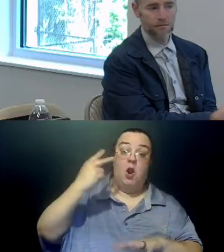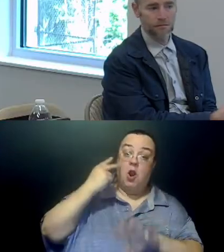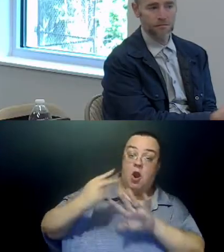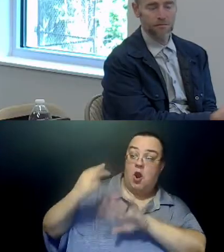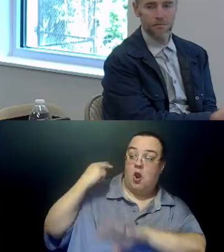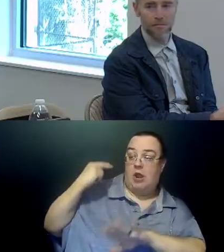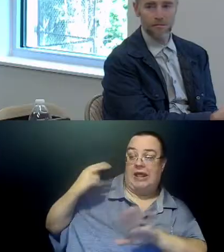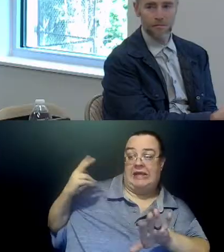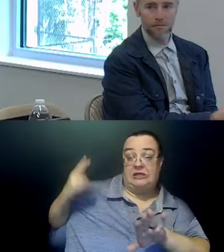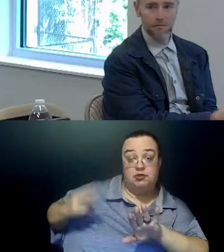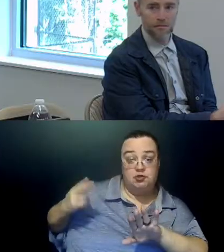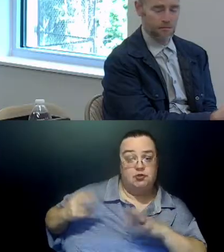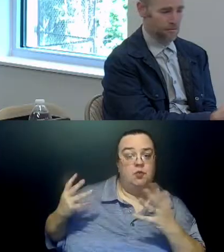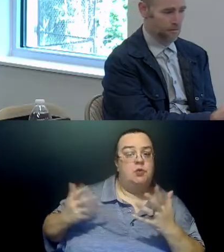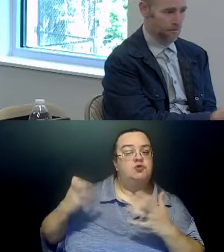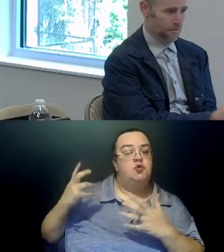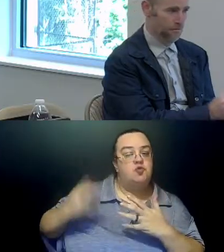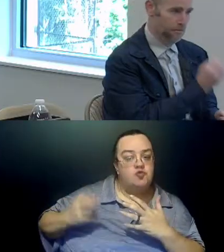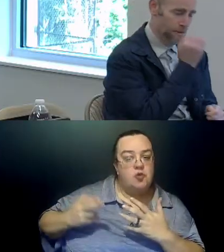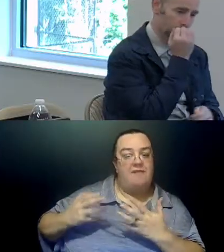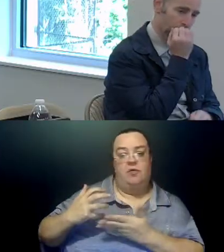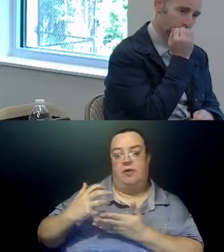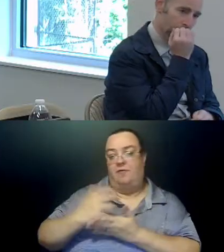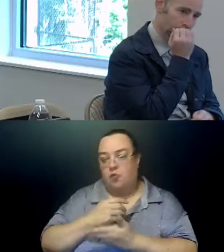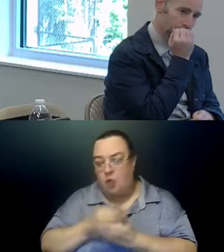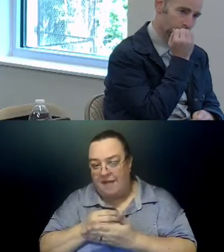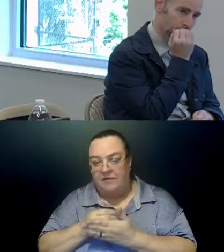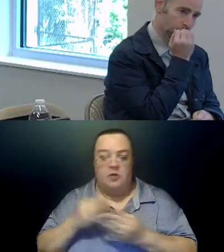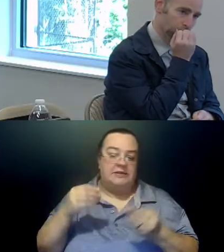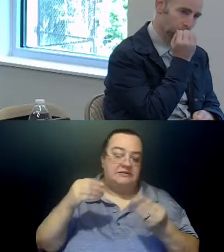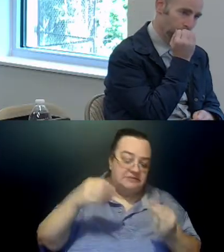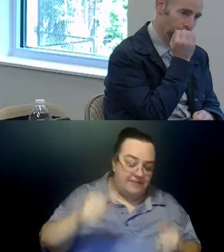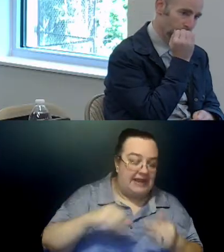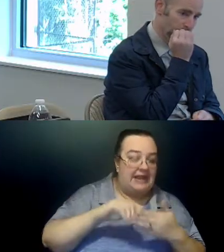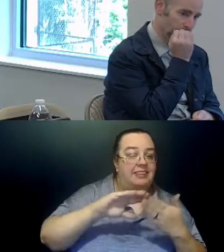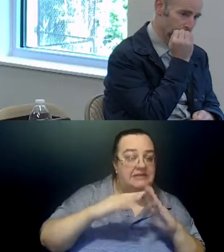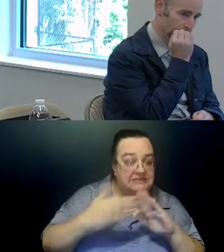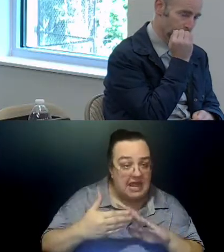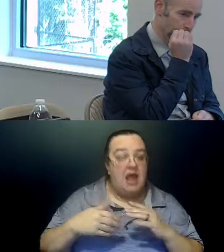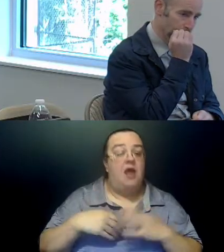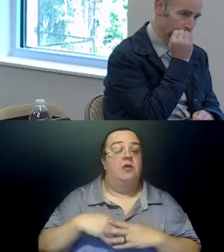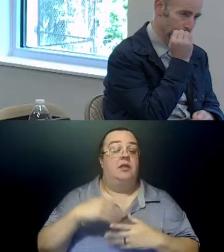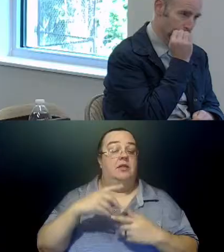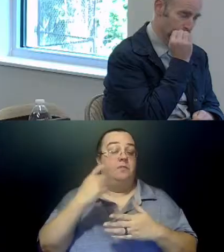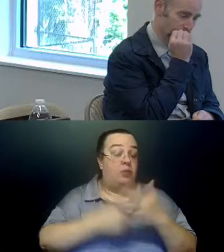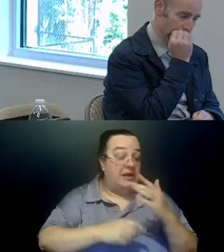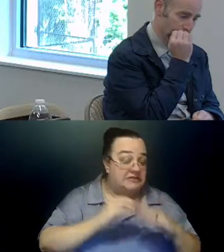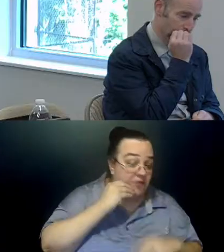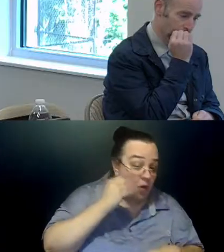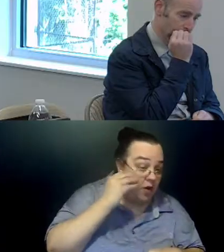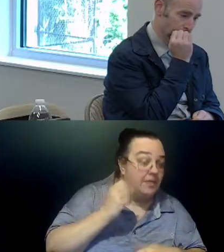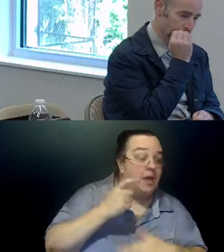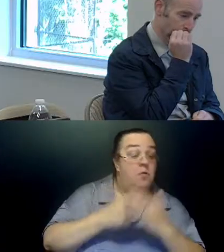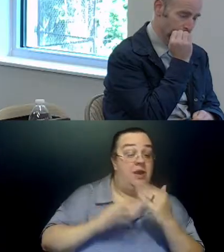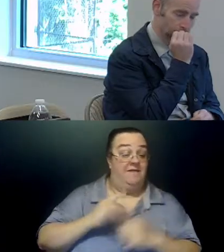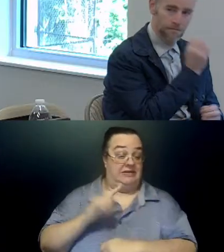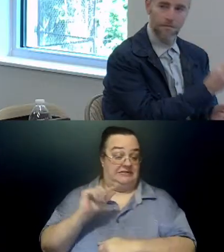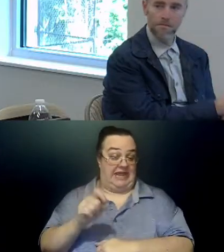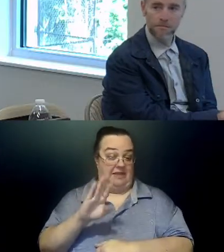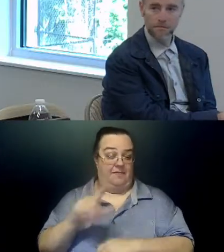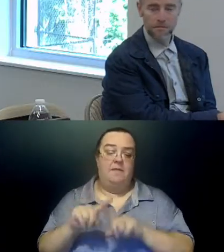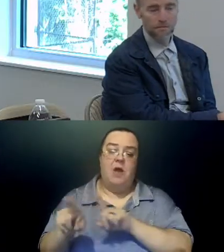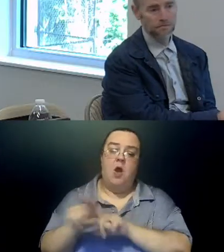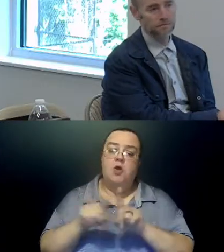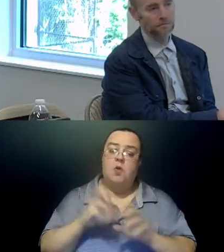of revenue and spending has been in Cheverly and the price of homes and the price of our tax bill. But I also want to take a perspective look of